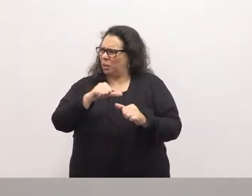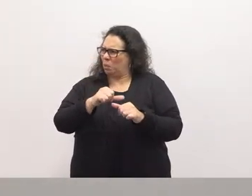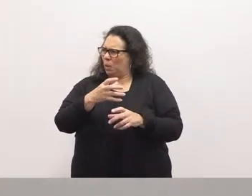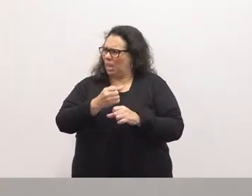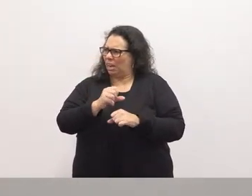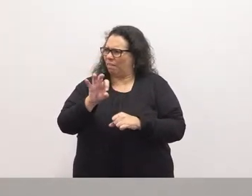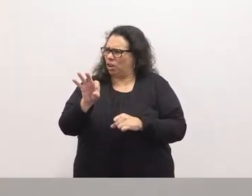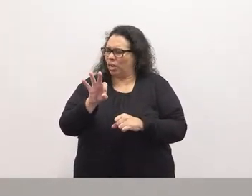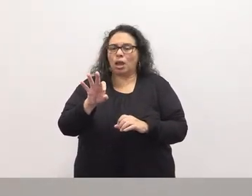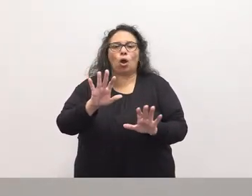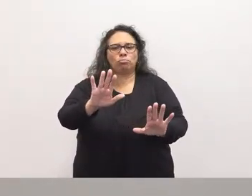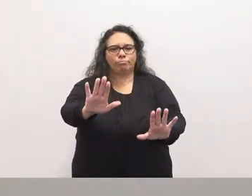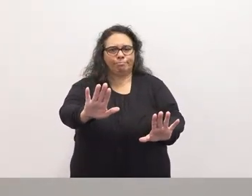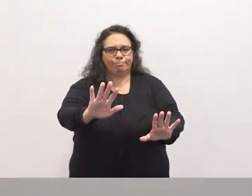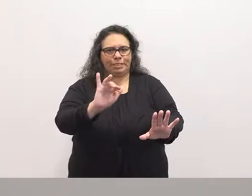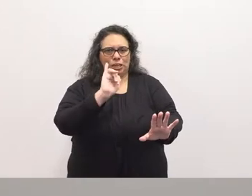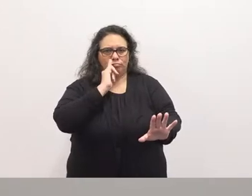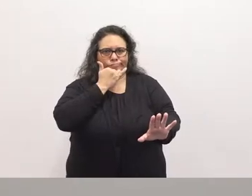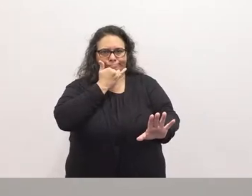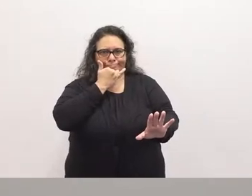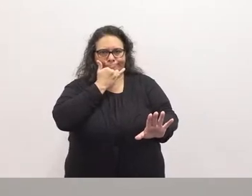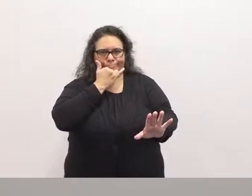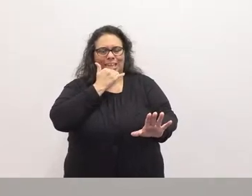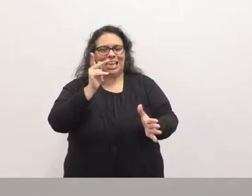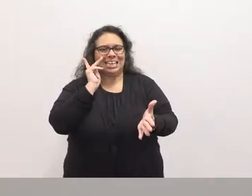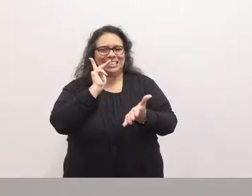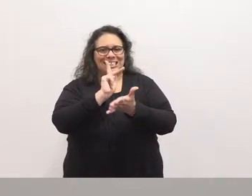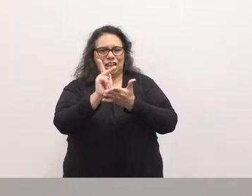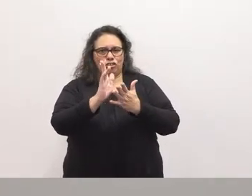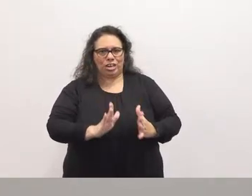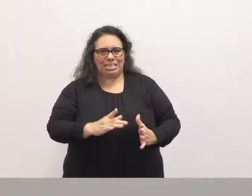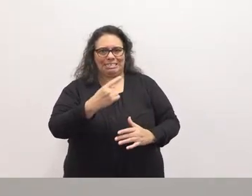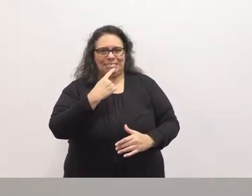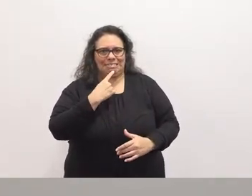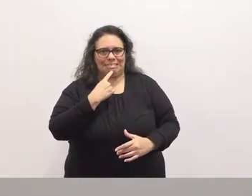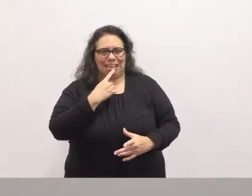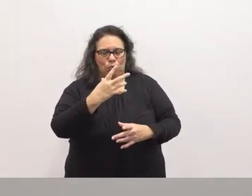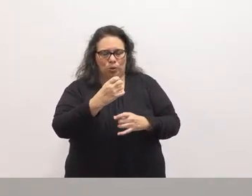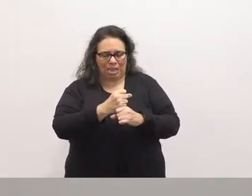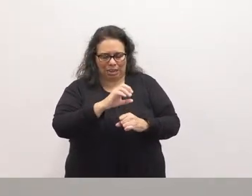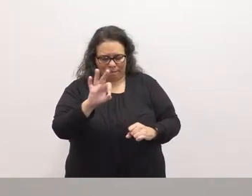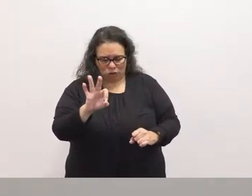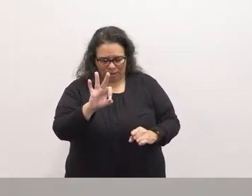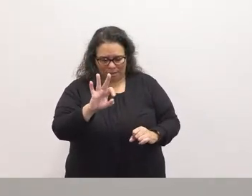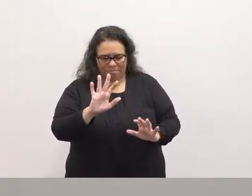Friday. I've been corrected. Our secretary has told me it's Friday. I've been corrected.